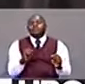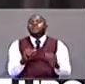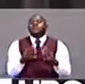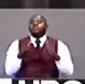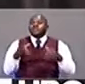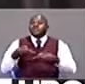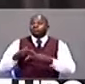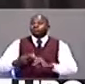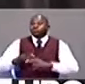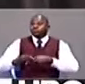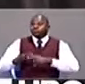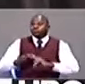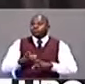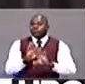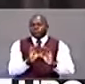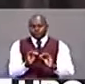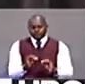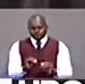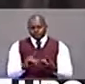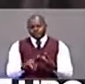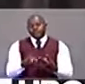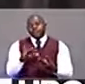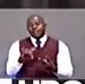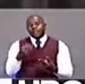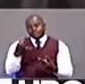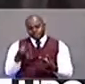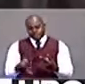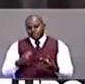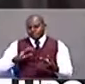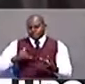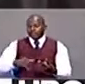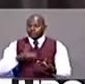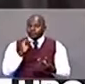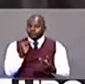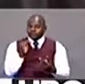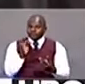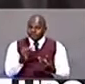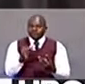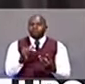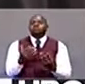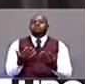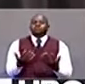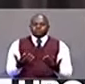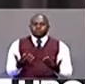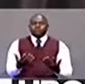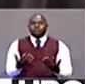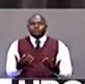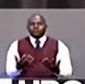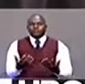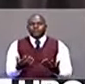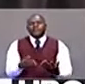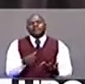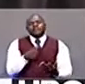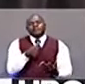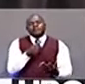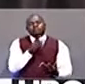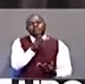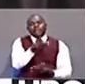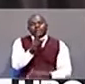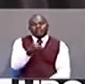big loans? Another thing, Madam Speaker, is that